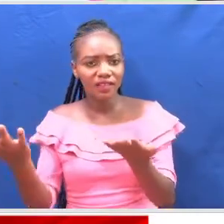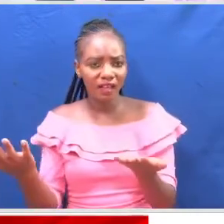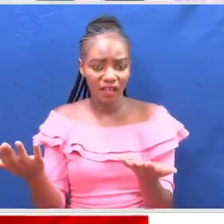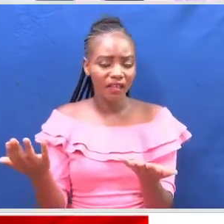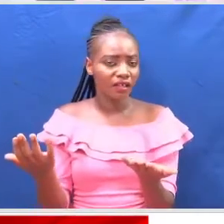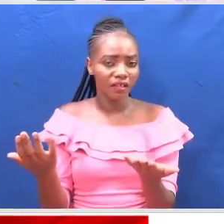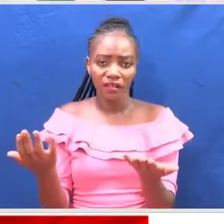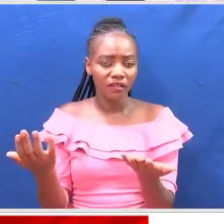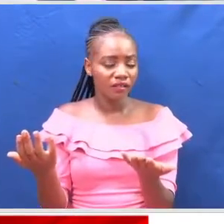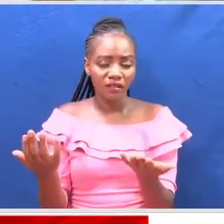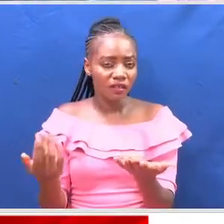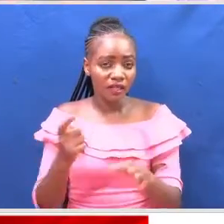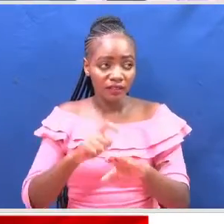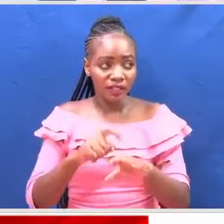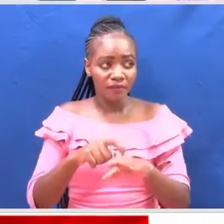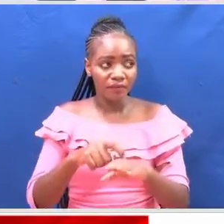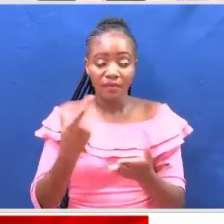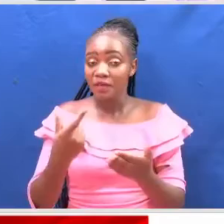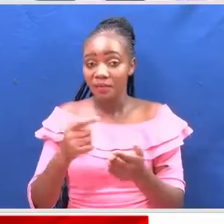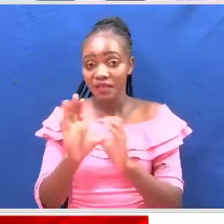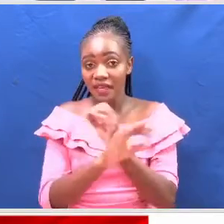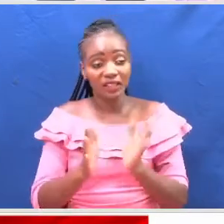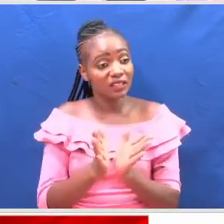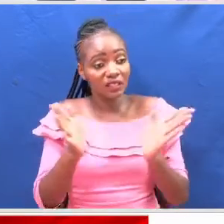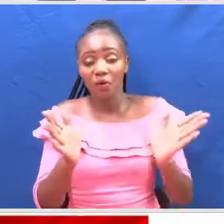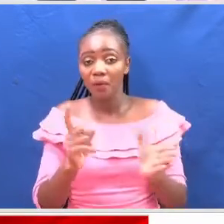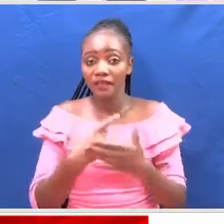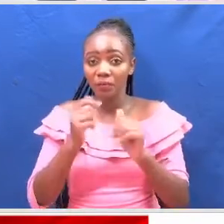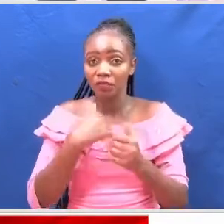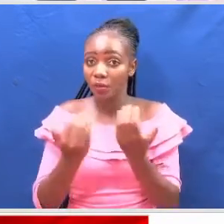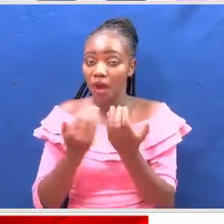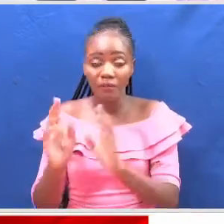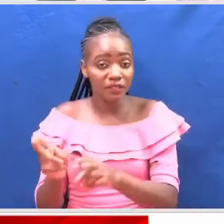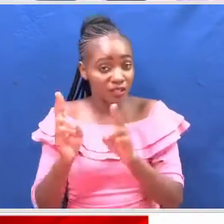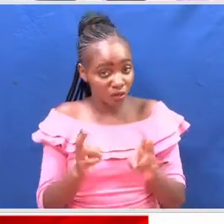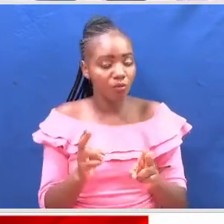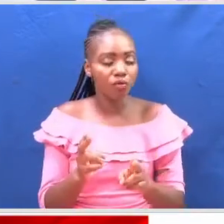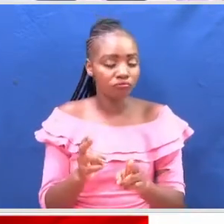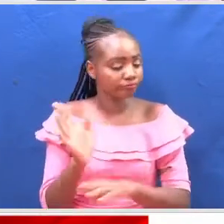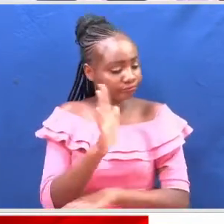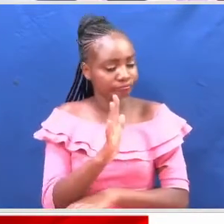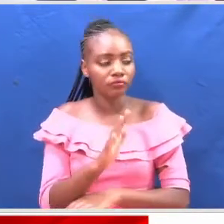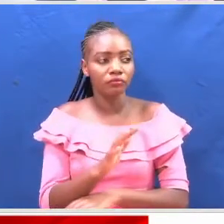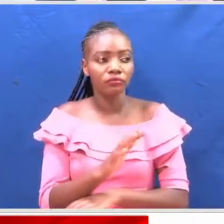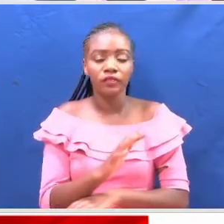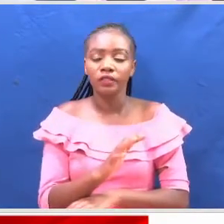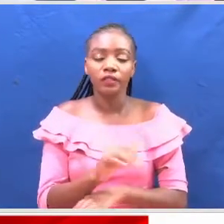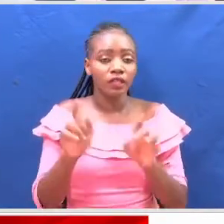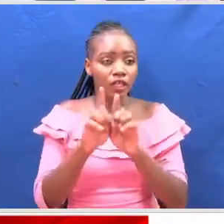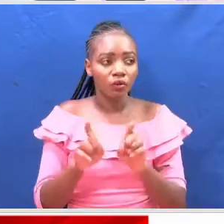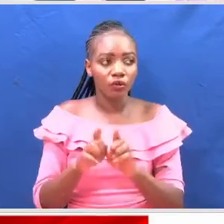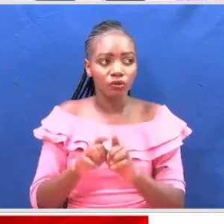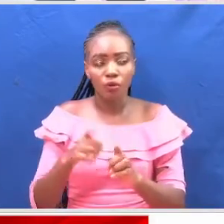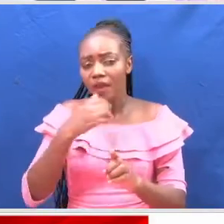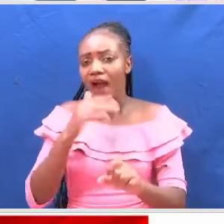zinakuja. Lakini sasa tukifunguliwa, kuna wale kazi zitarudi kama kawaida. Kazi zitafunguka, watu watapata makazi. Juu mahasla